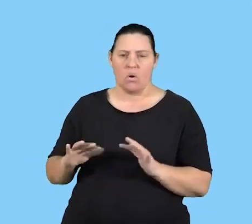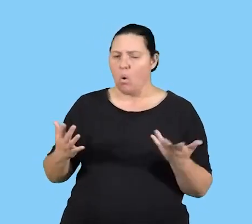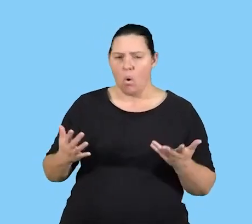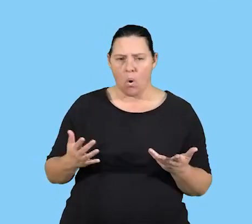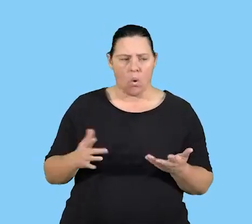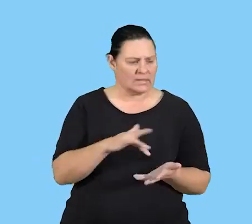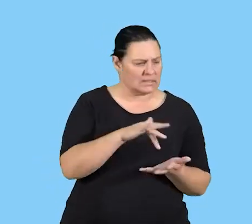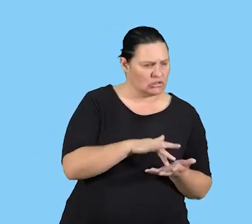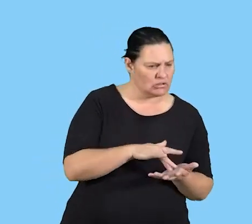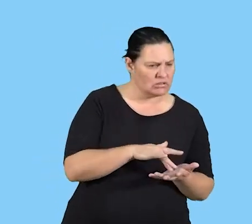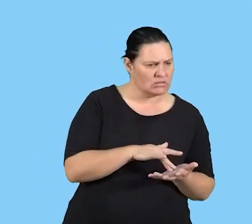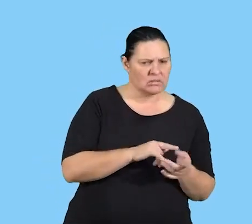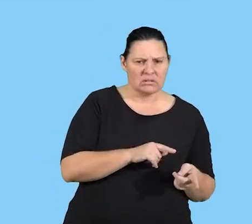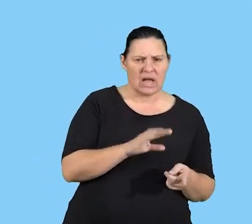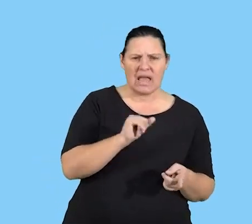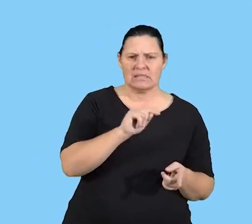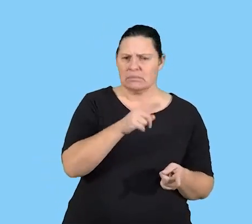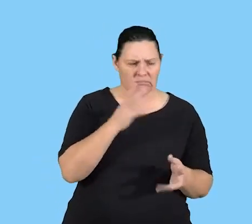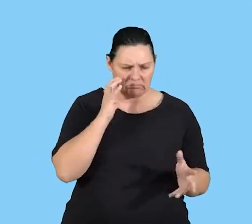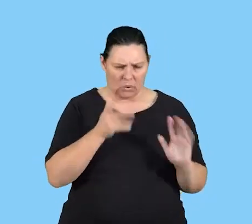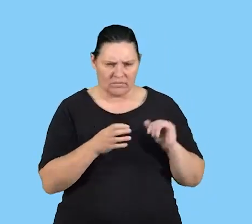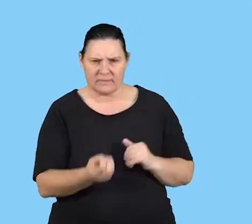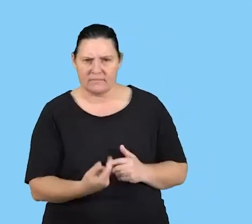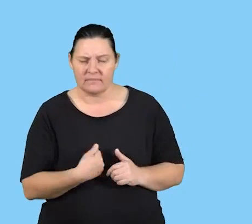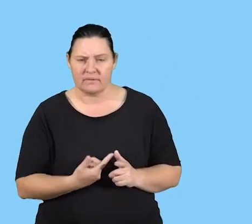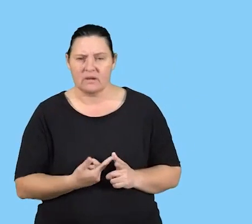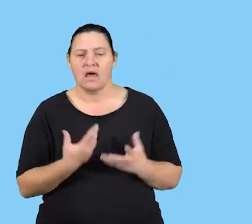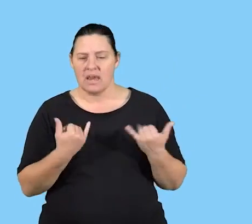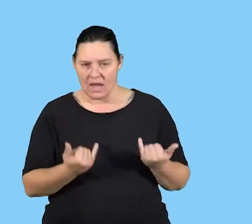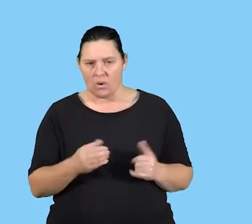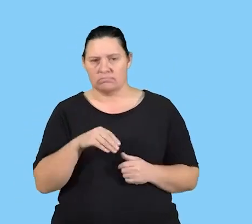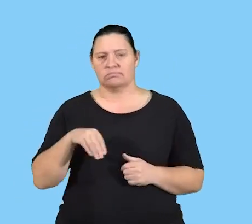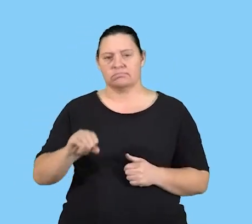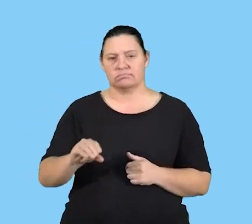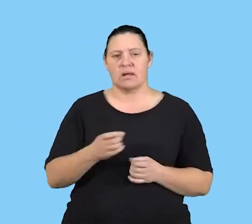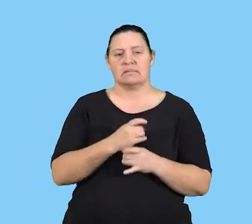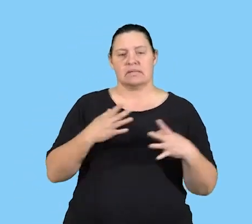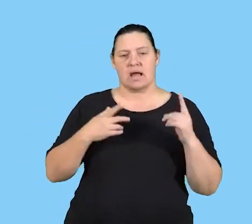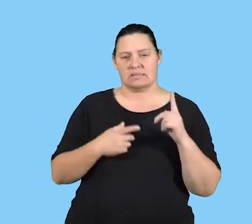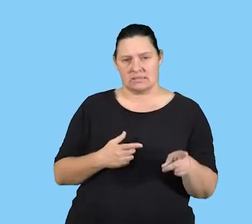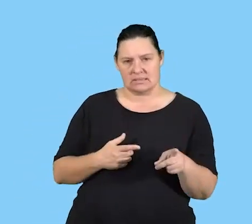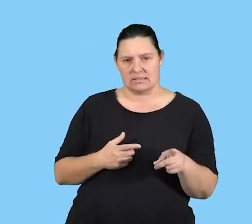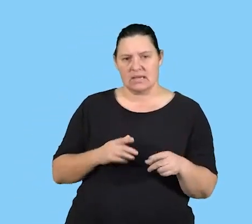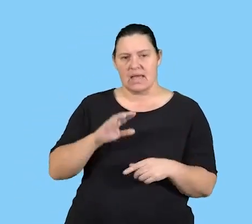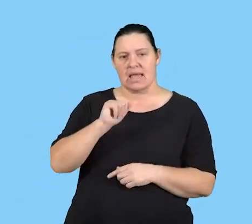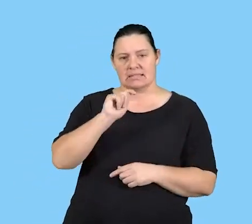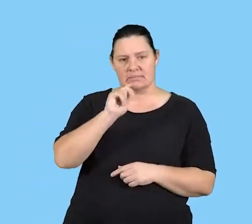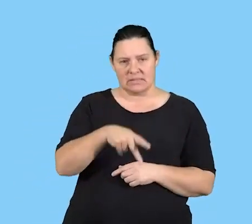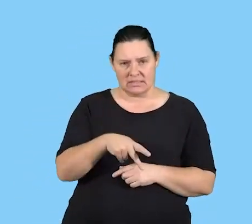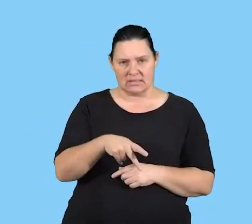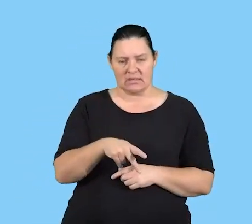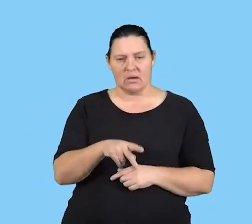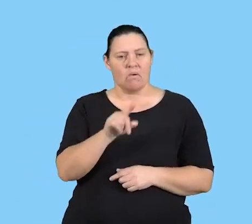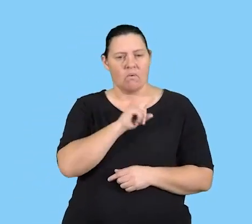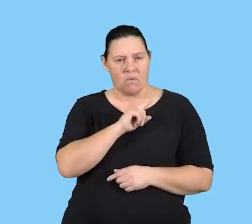was situated in the ATPs. Then now we have put it at the beginning of the ATP so